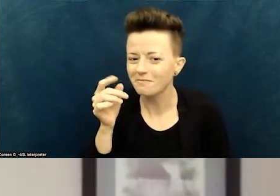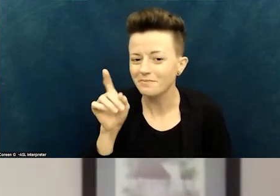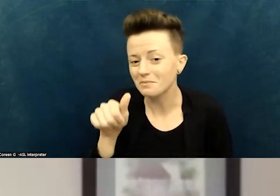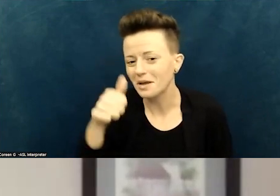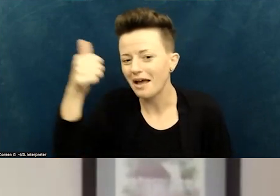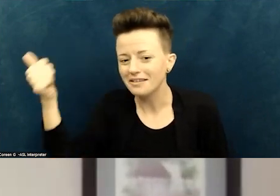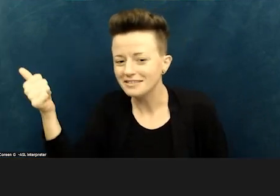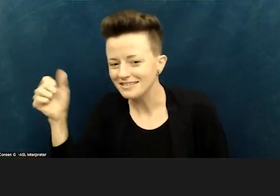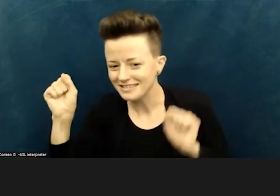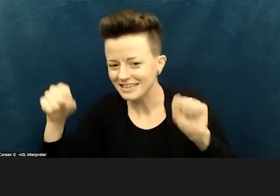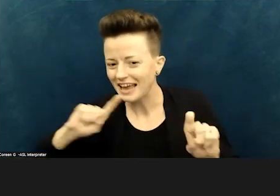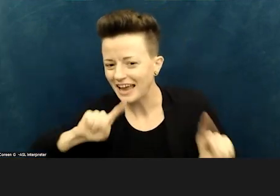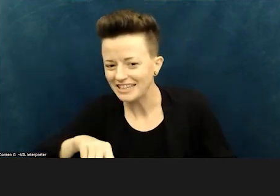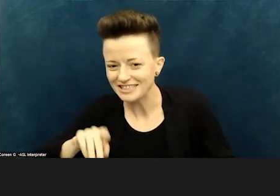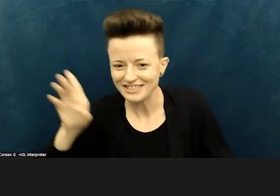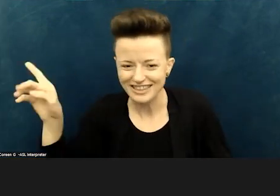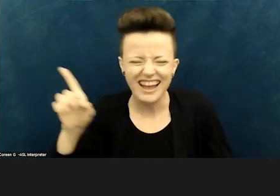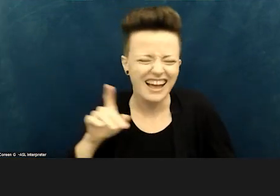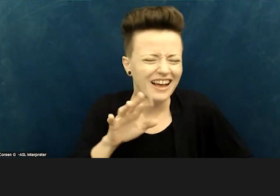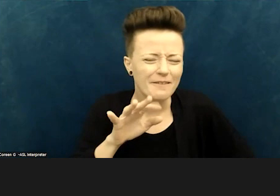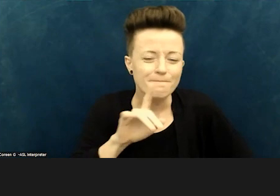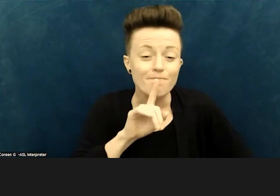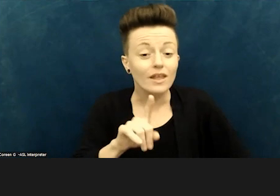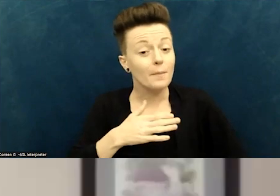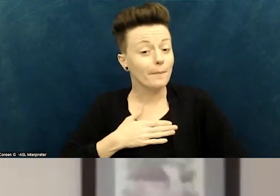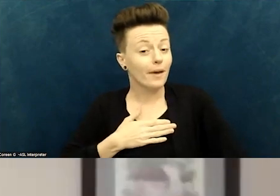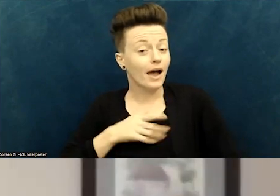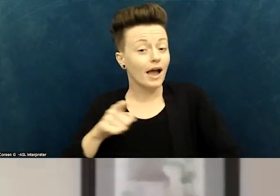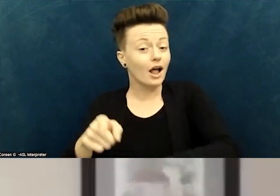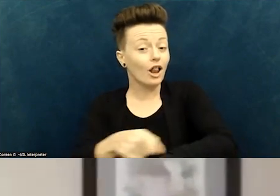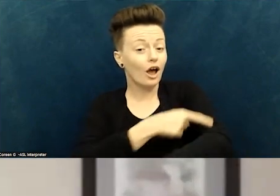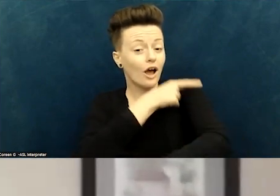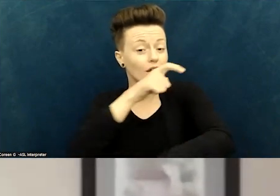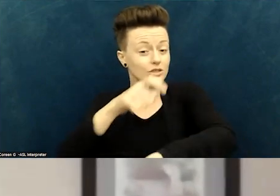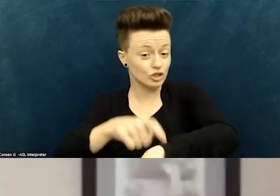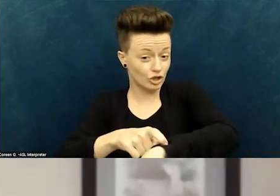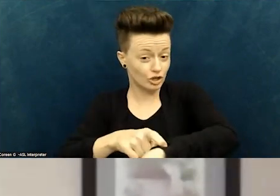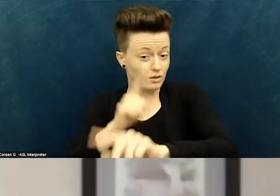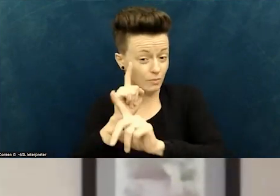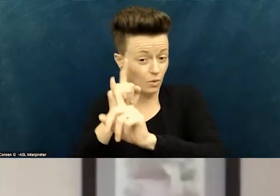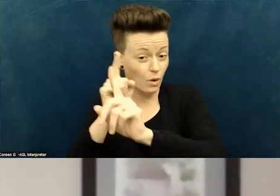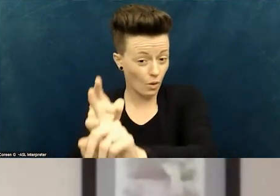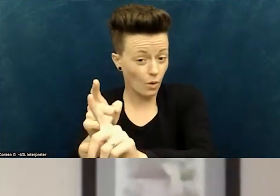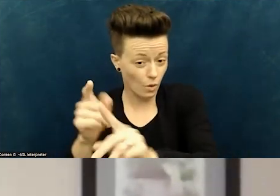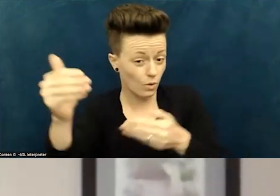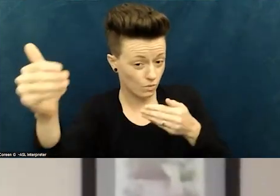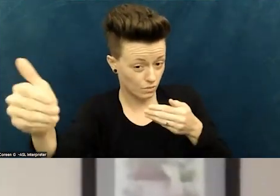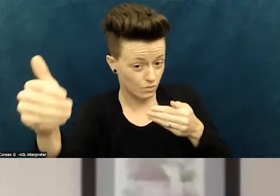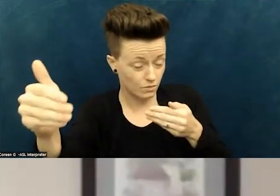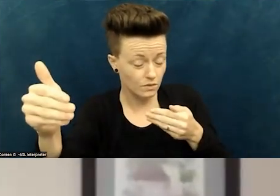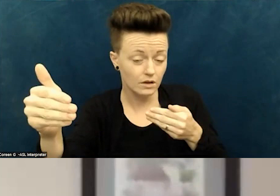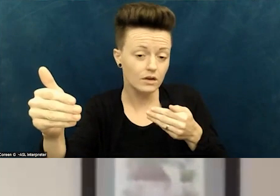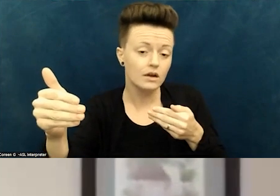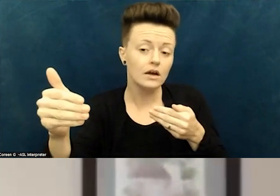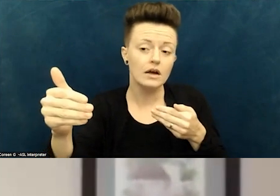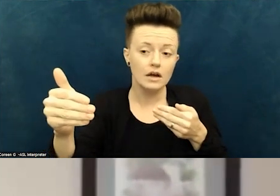someone else. Then my long-term vision for how to do that, which doesn't help in the immediate, is the sorts